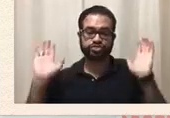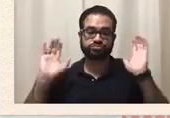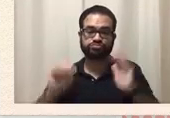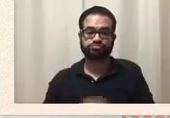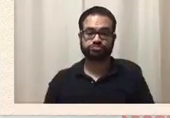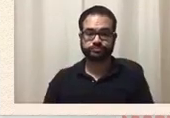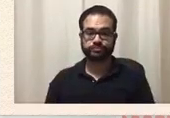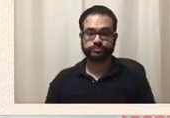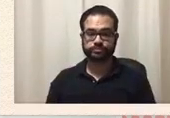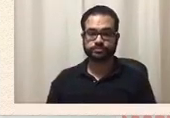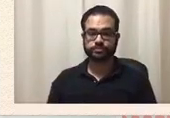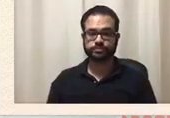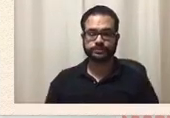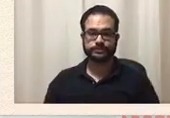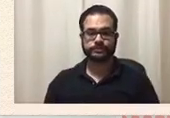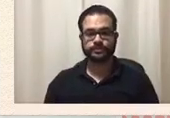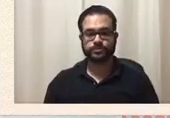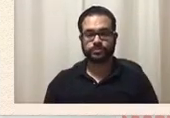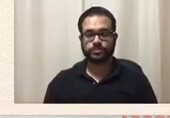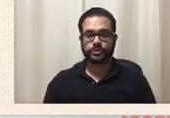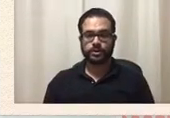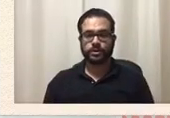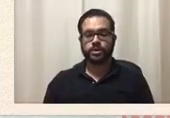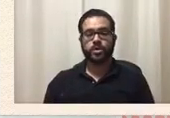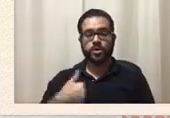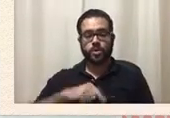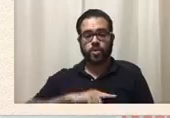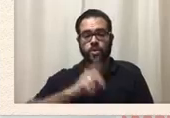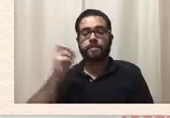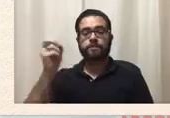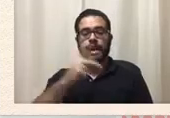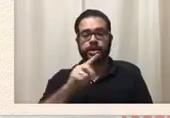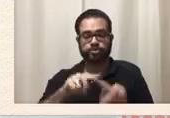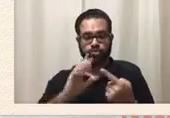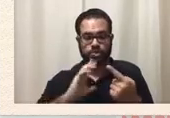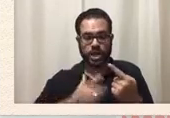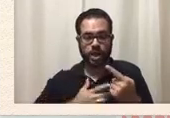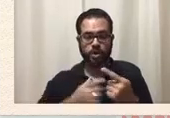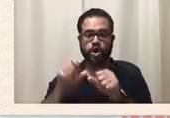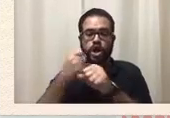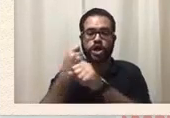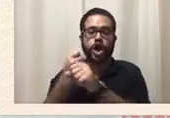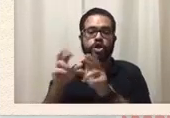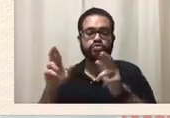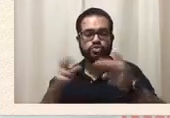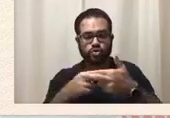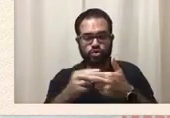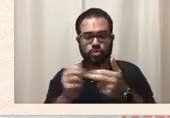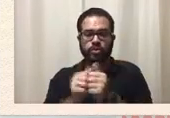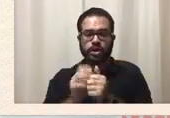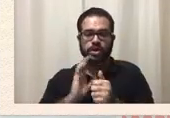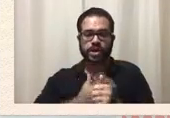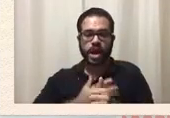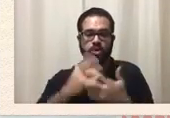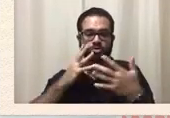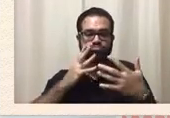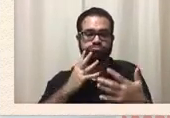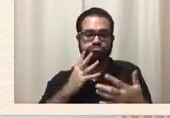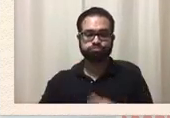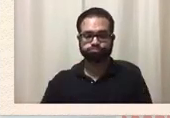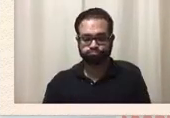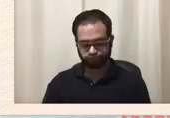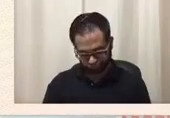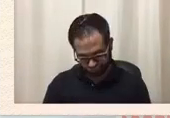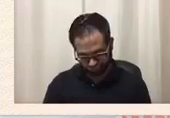We would return to our locker room with our heads down and in a dismal silence. We had